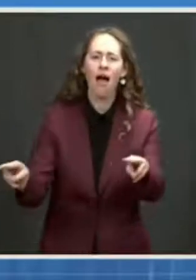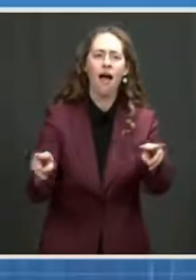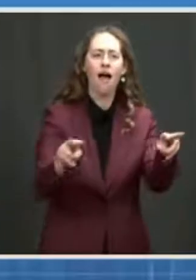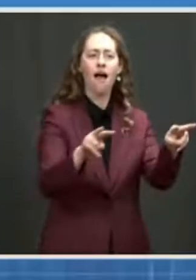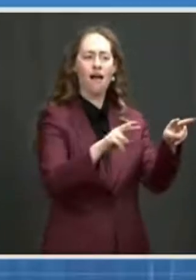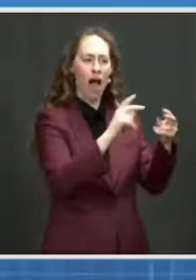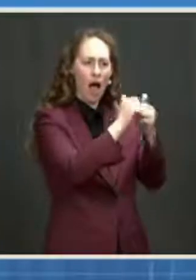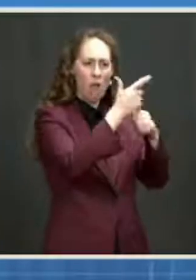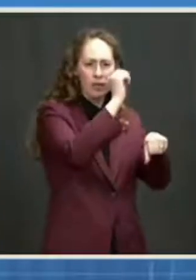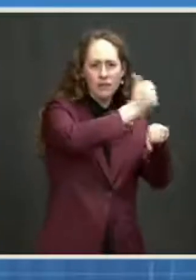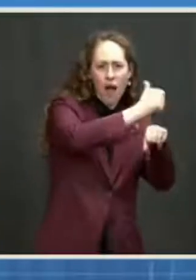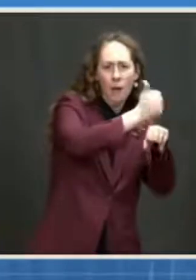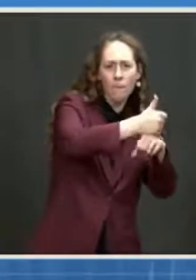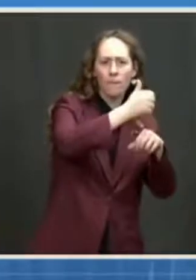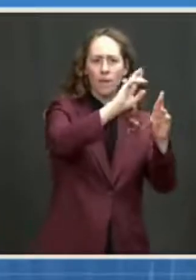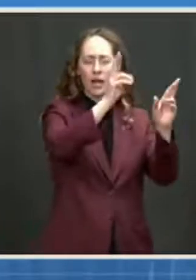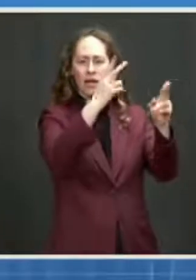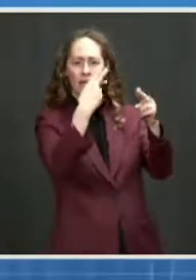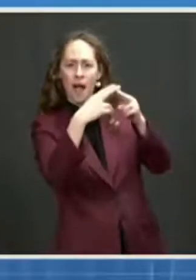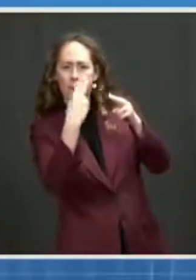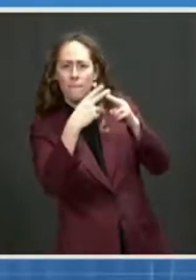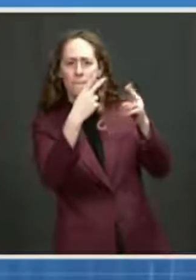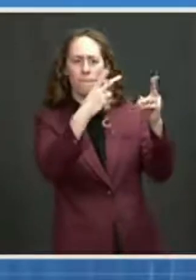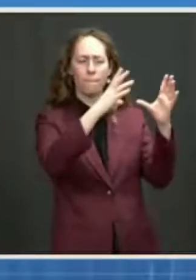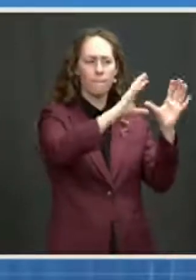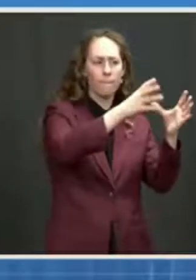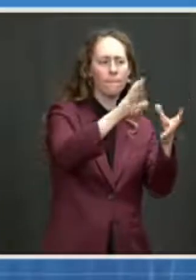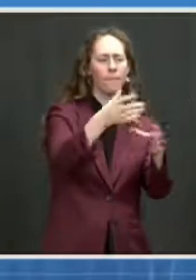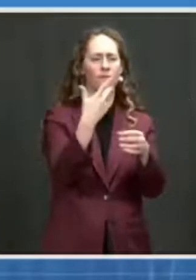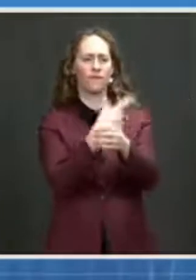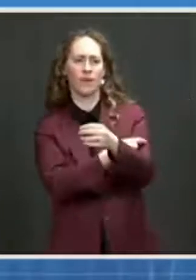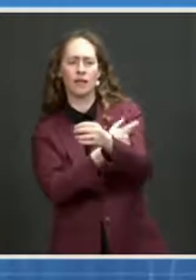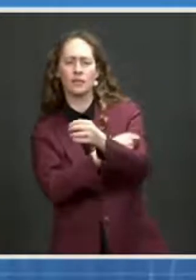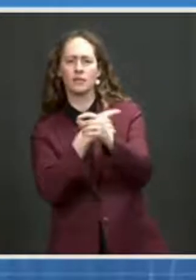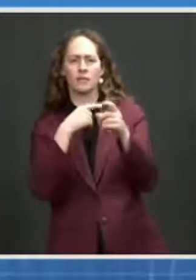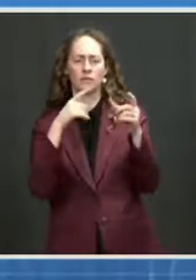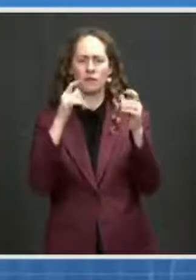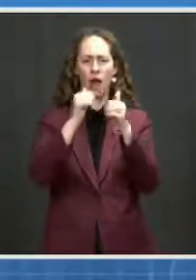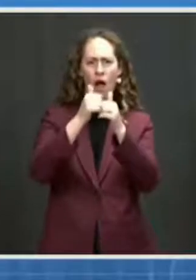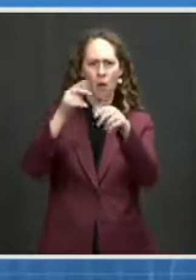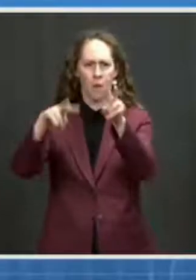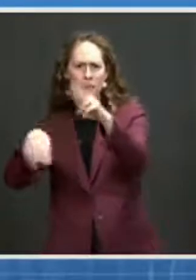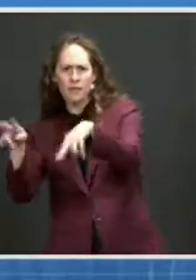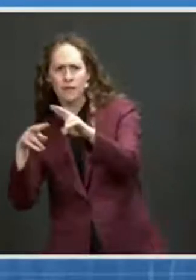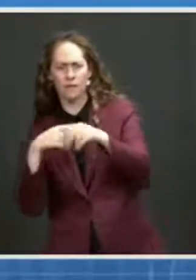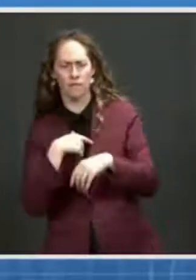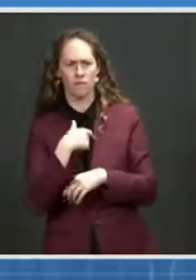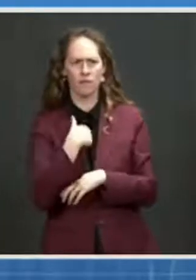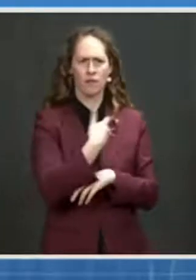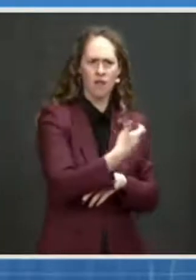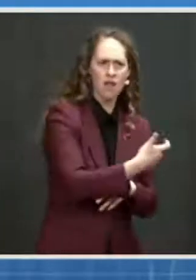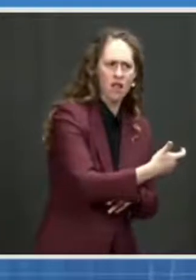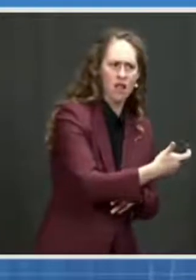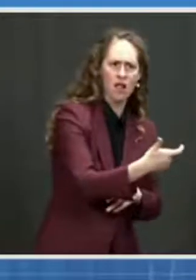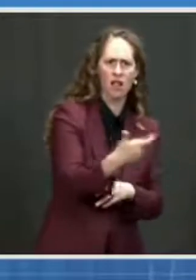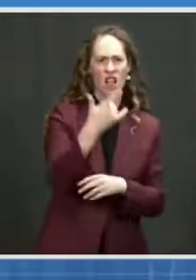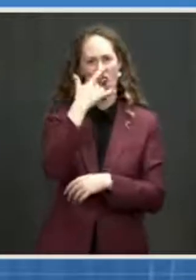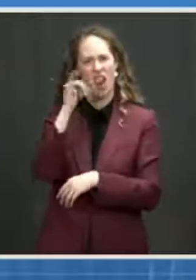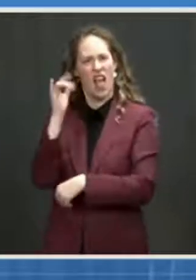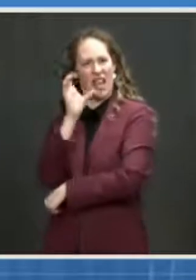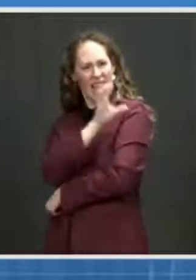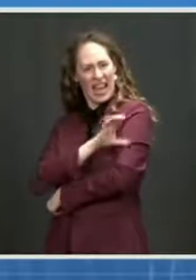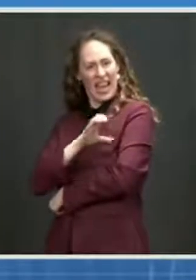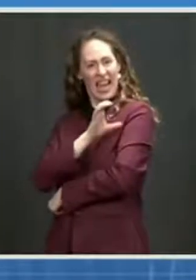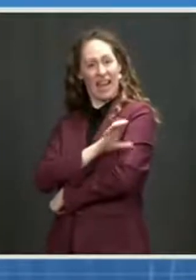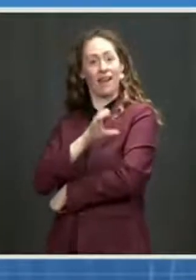observation. It looked like a veritable clinic. And that was within the Abyssinian Baptist Church in the middle of